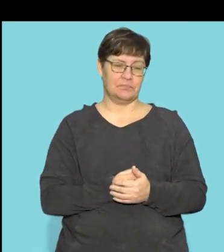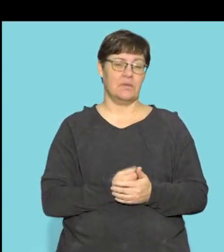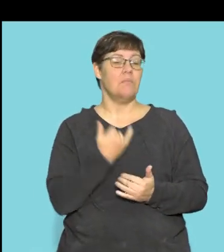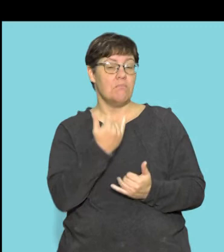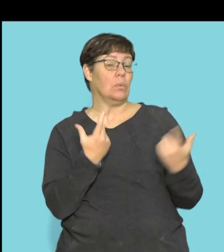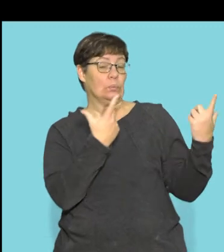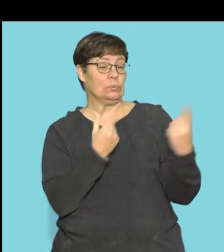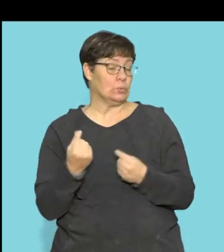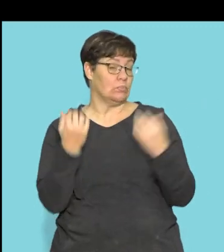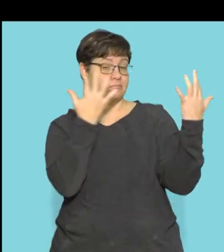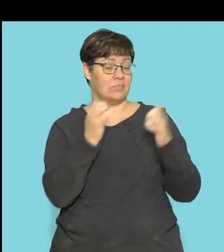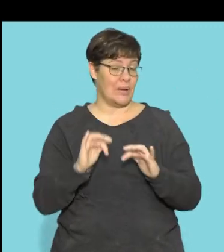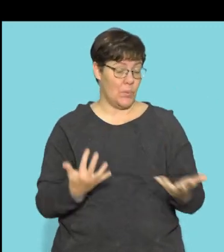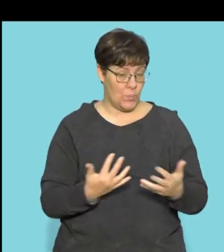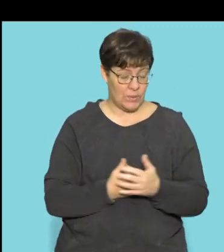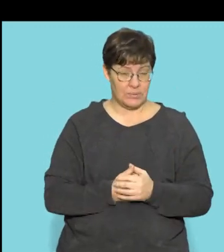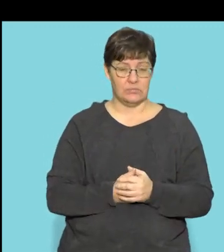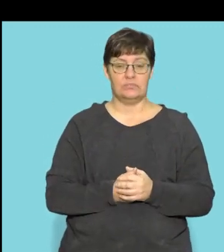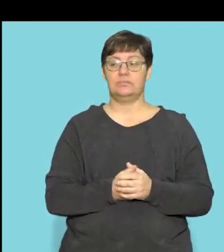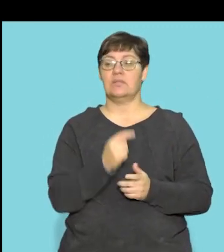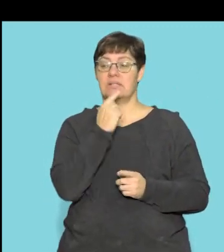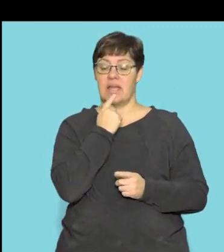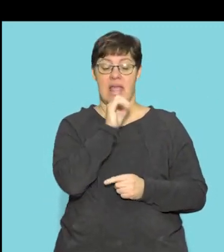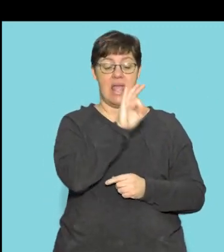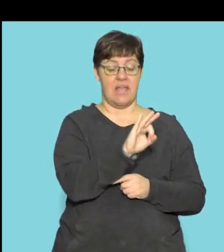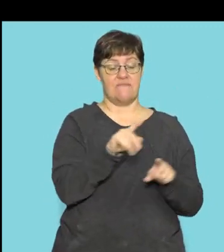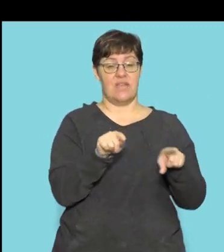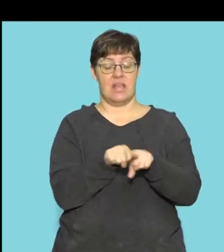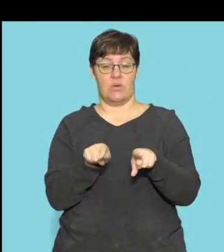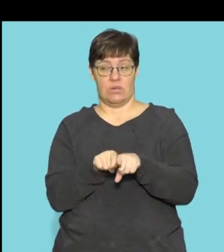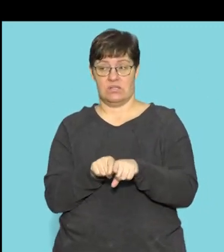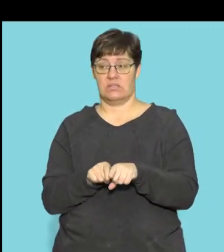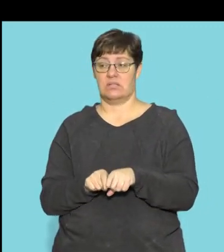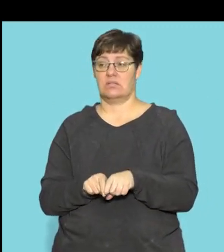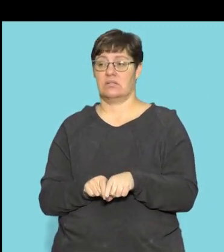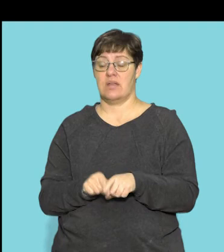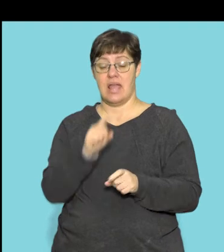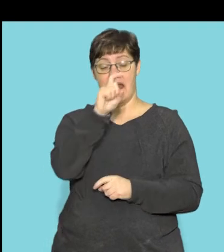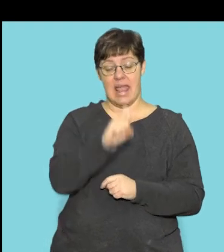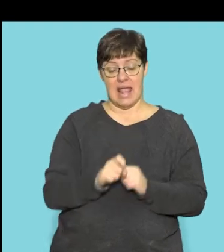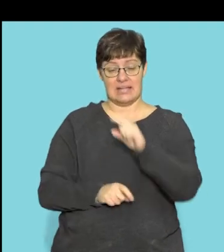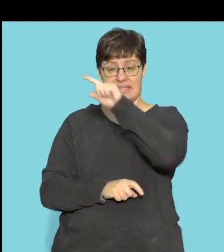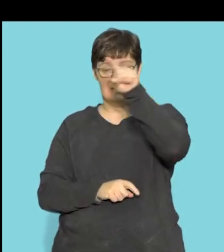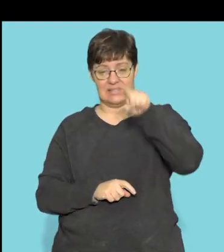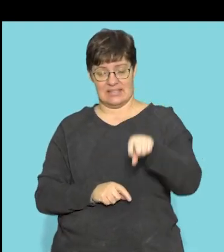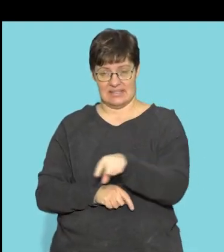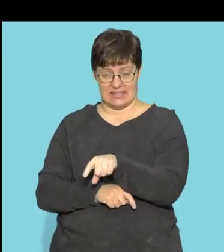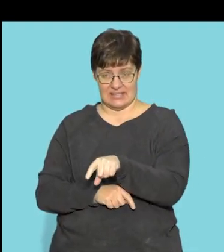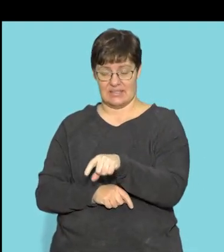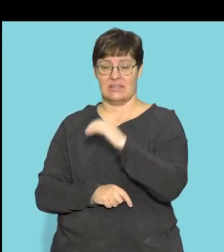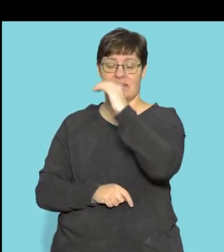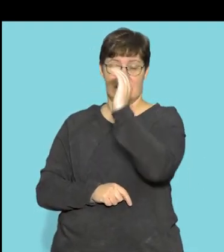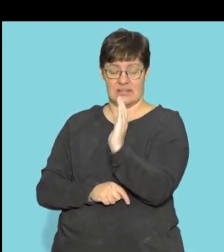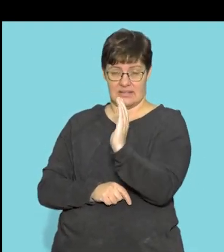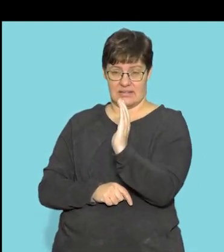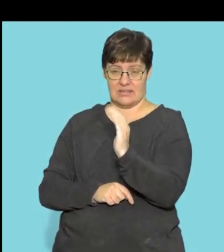Now, to do this calculation, we then gonna say F is equals to X. Remember, we always start with